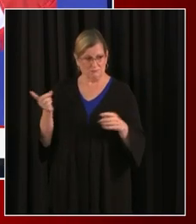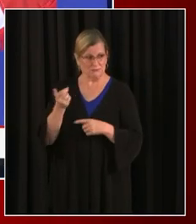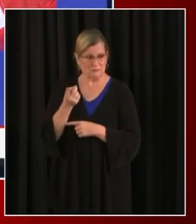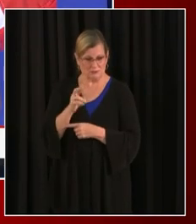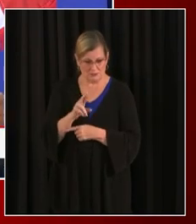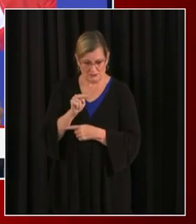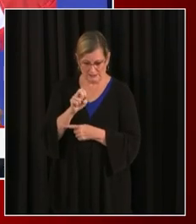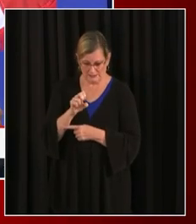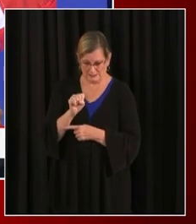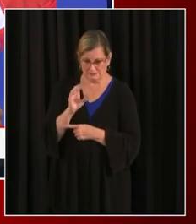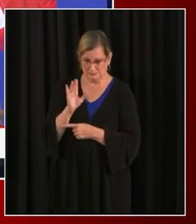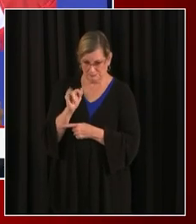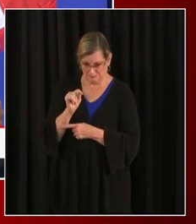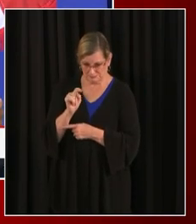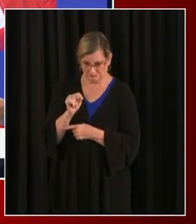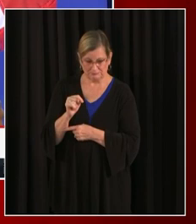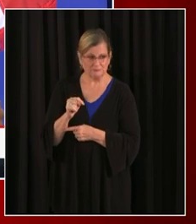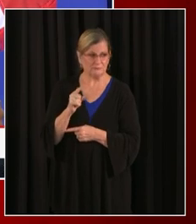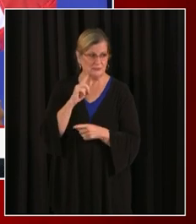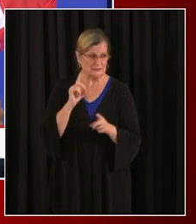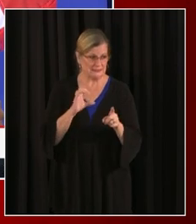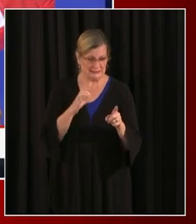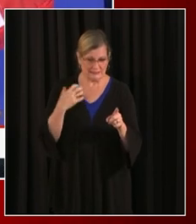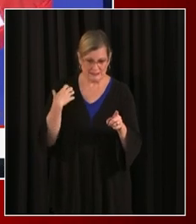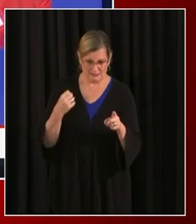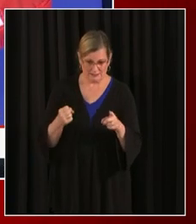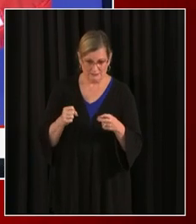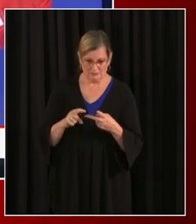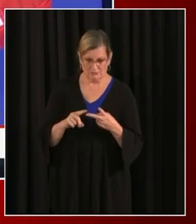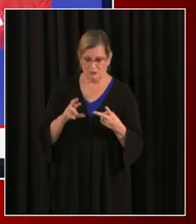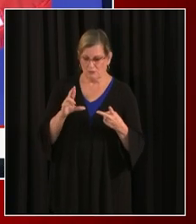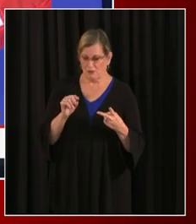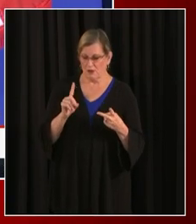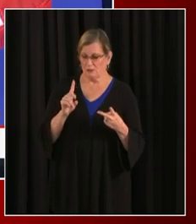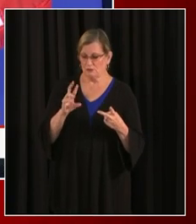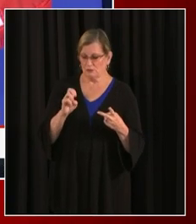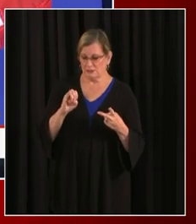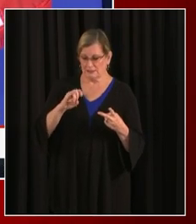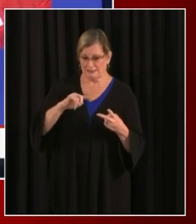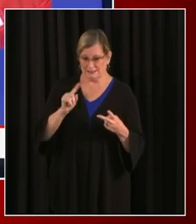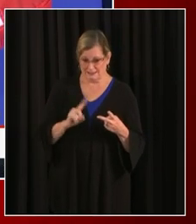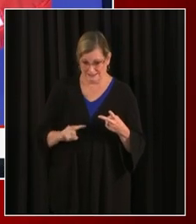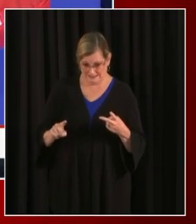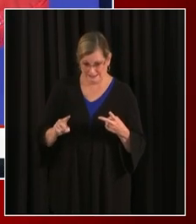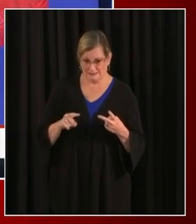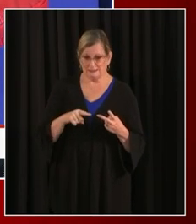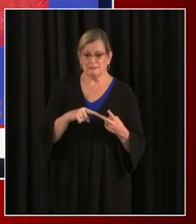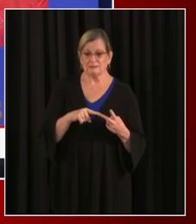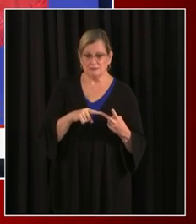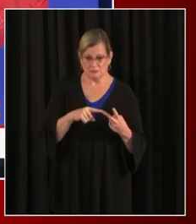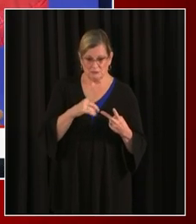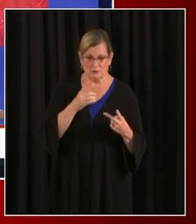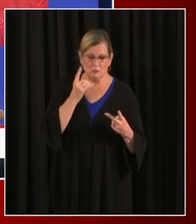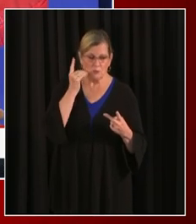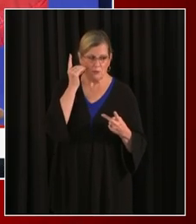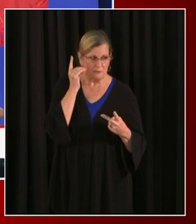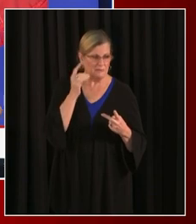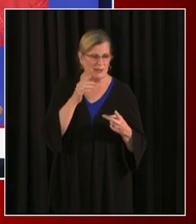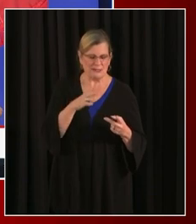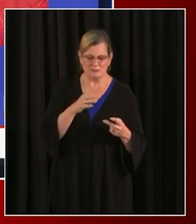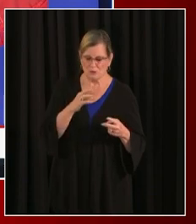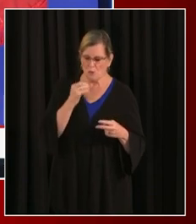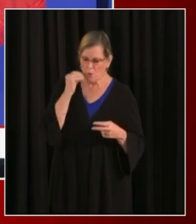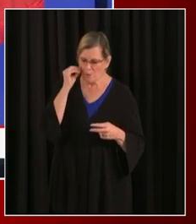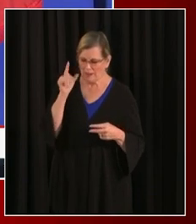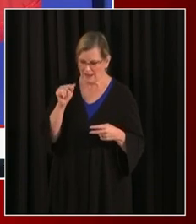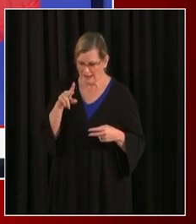of D.C. Health, Dr. Christopher Rodriguez, who is the Director of the district's Department of Homeland Security,